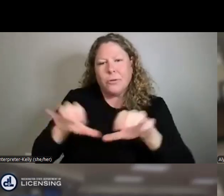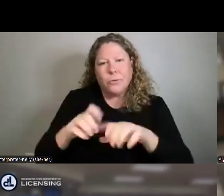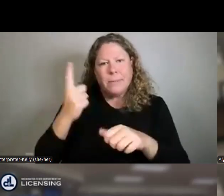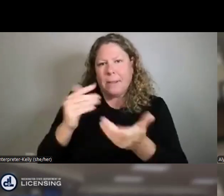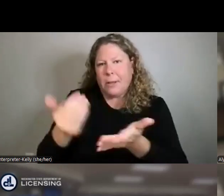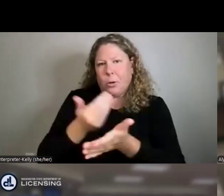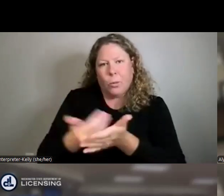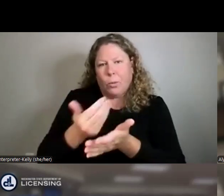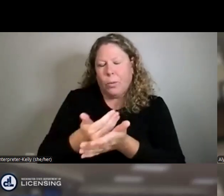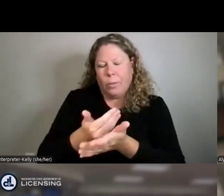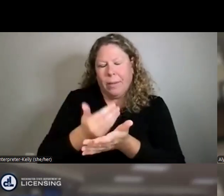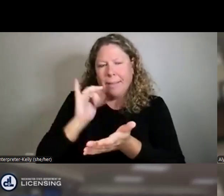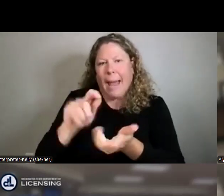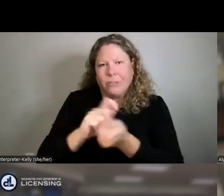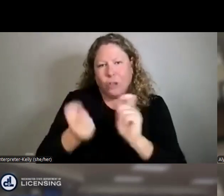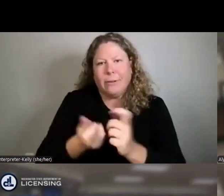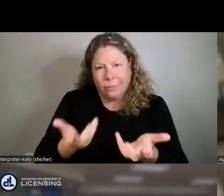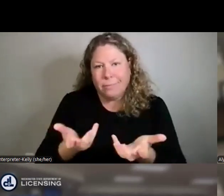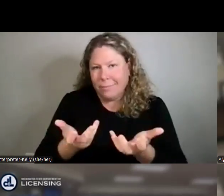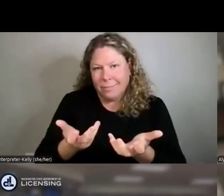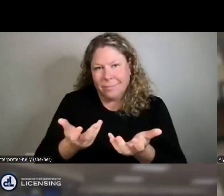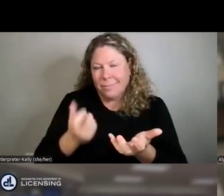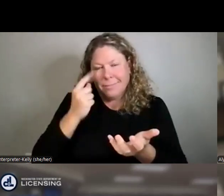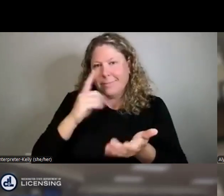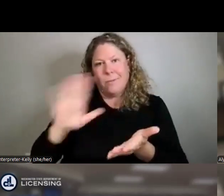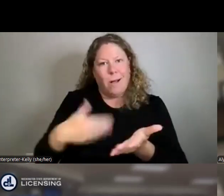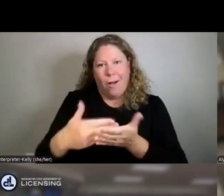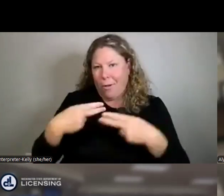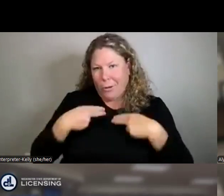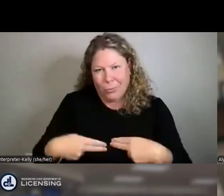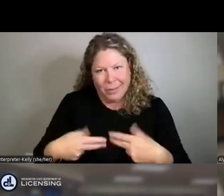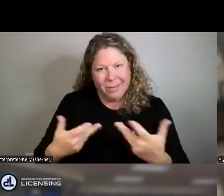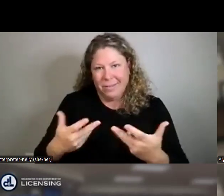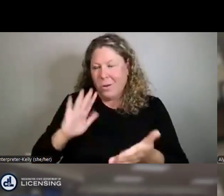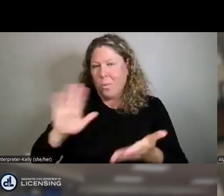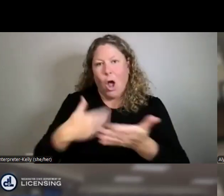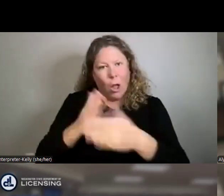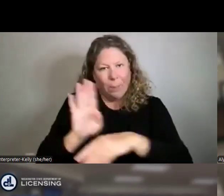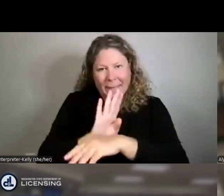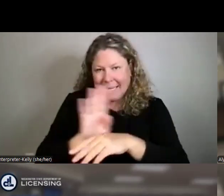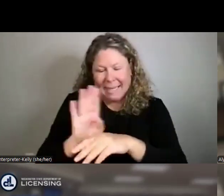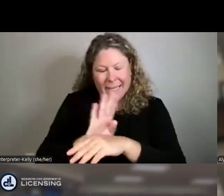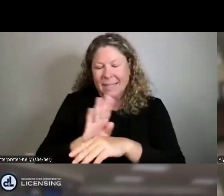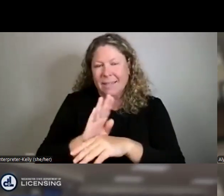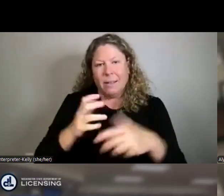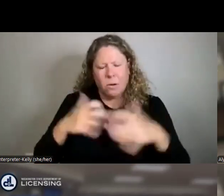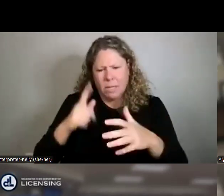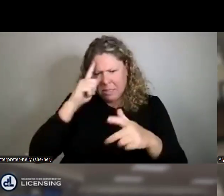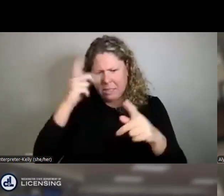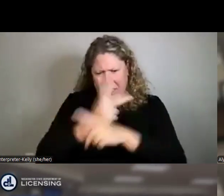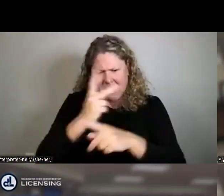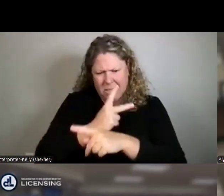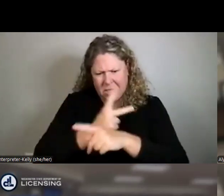change, which we are all humans. We are all busy. We do not want to spend the mental energy to figure out how to do something